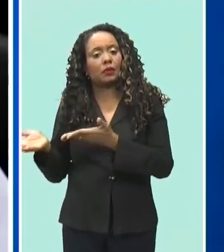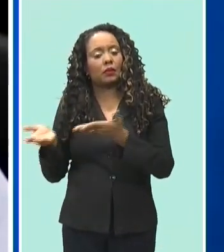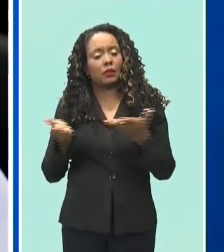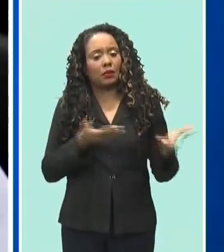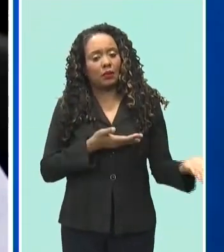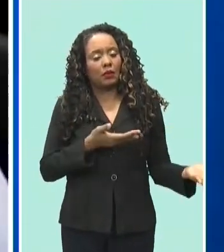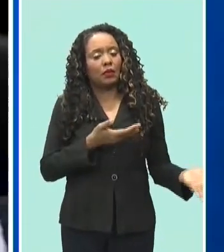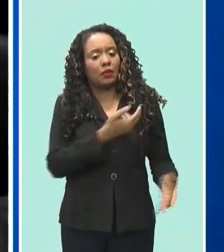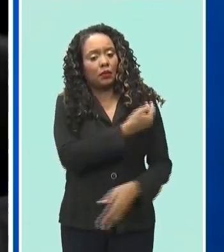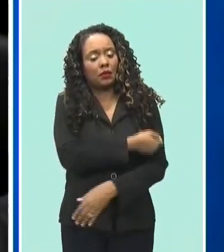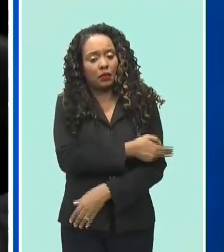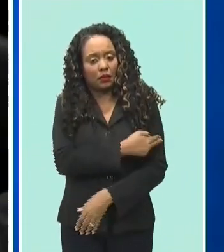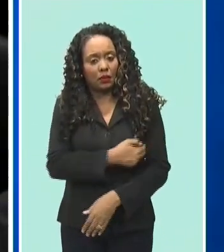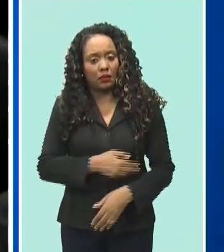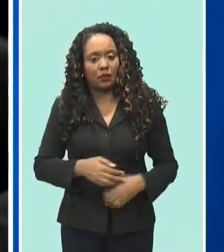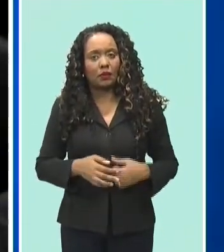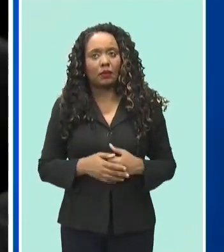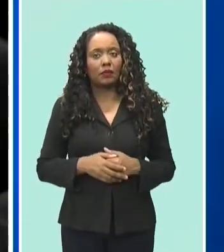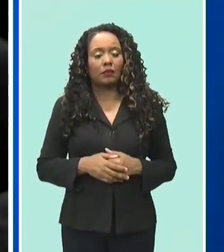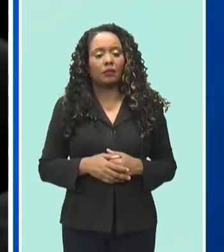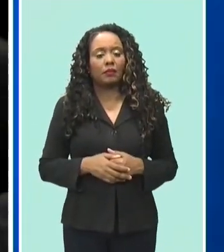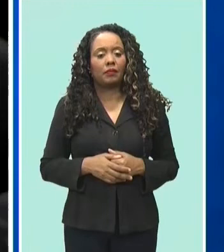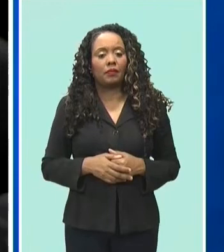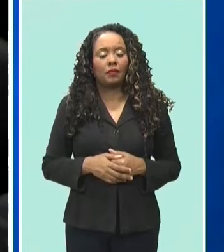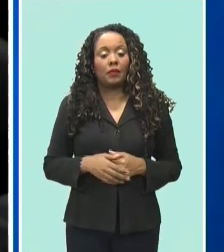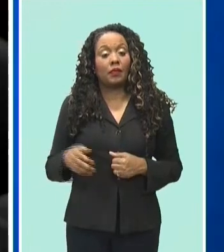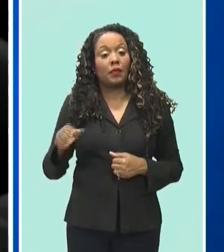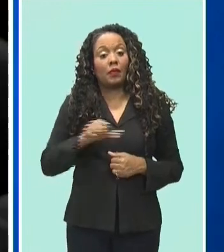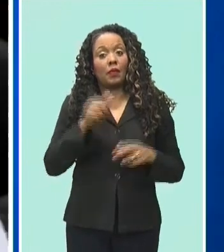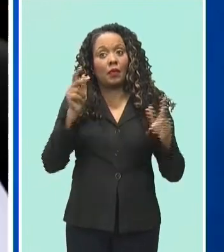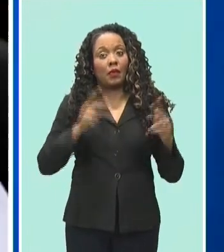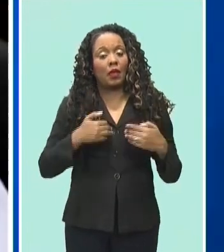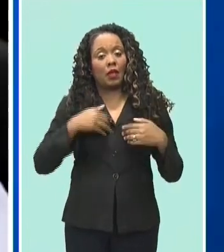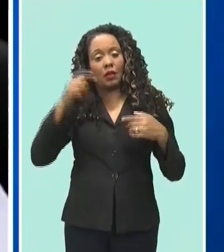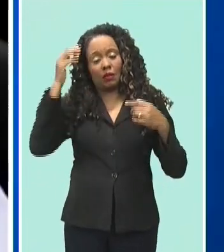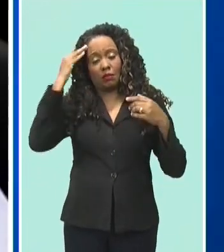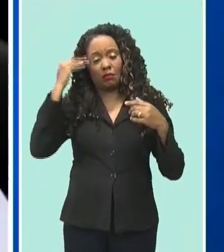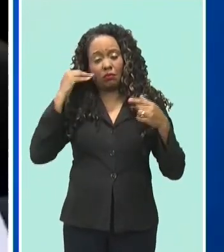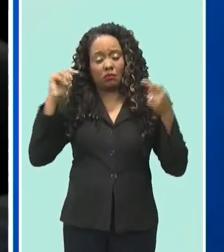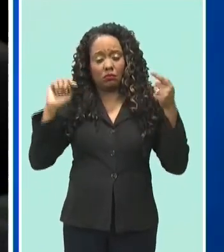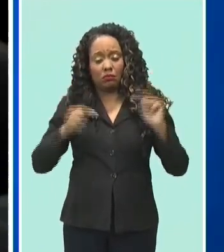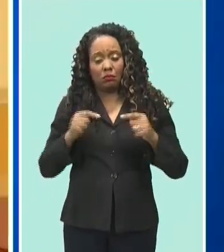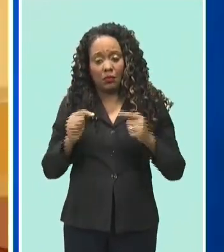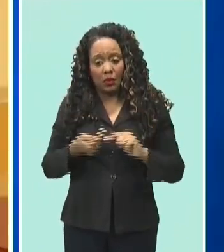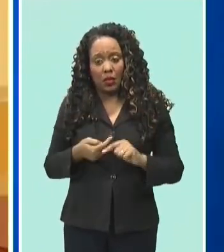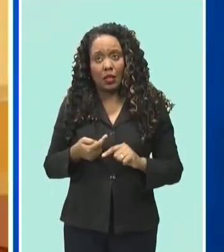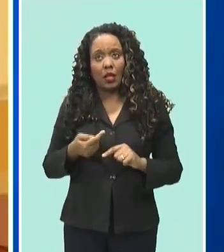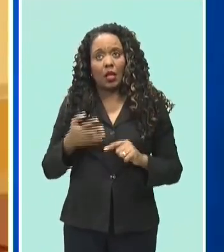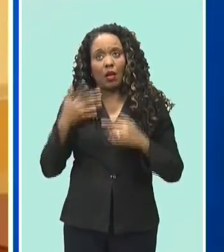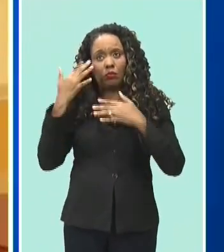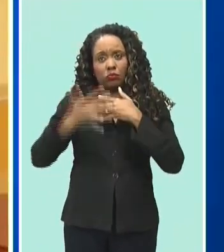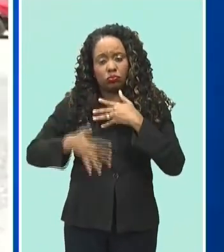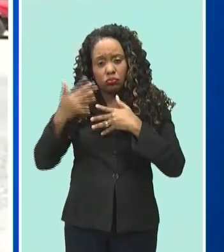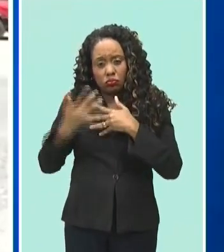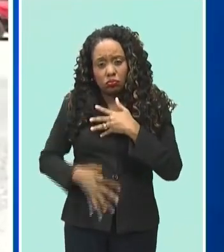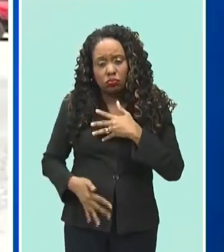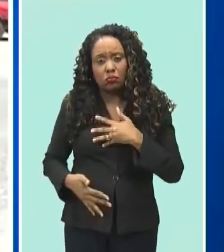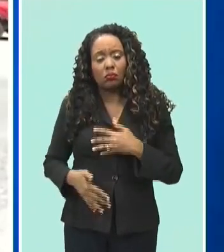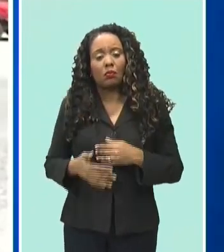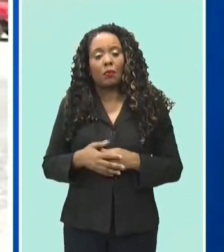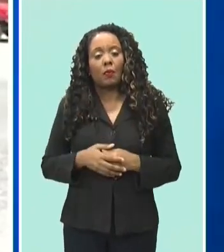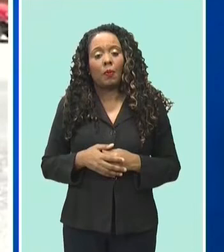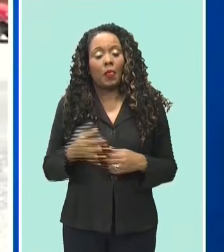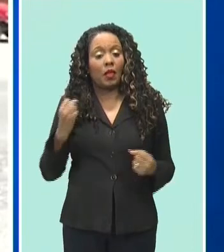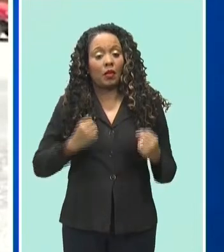Walk. PUP party leader John Briceno received an injury to his head and was rushed to the Northern Medical Plaza in Orange Walk town.